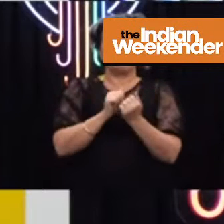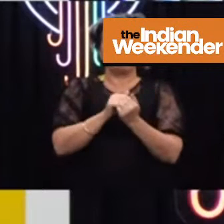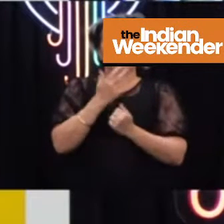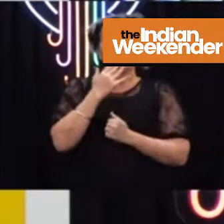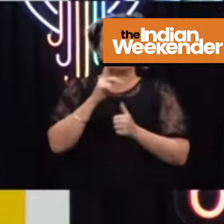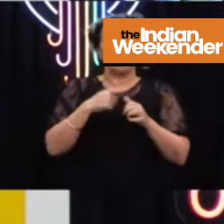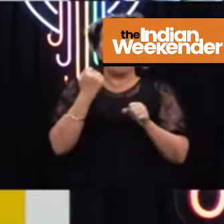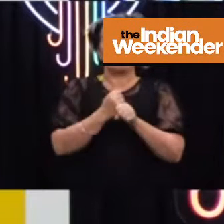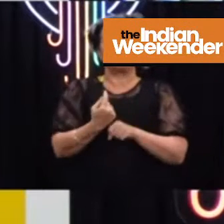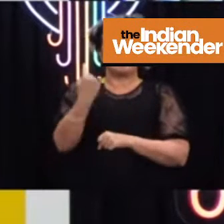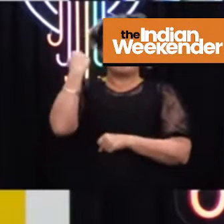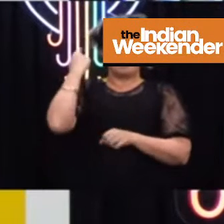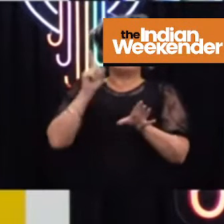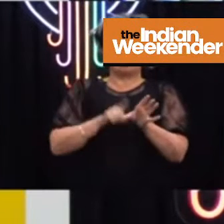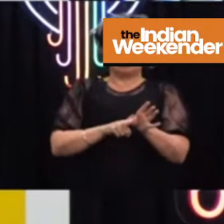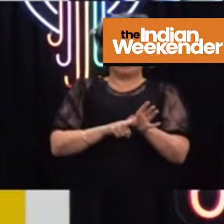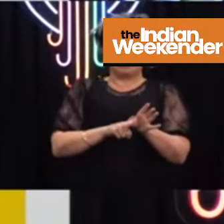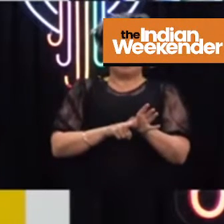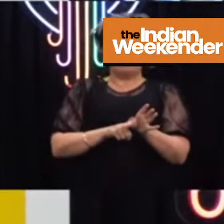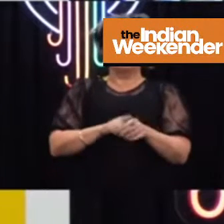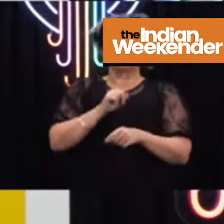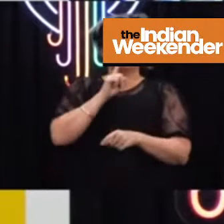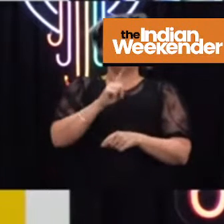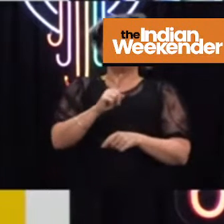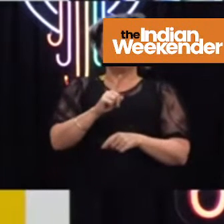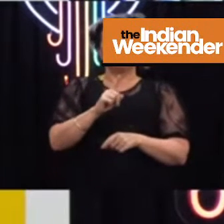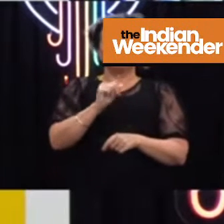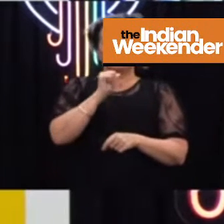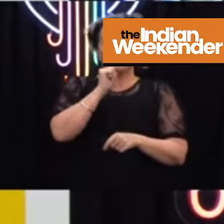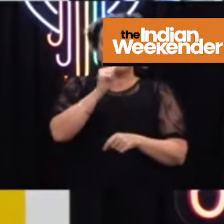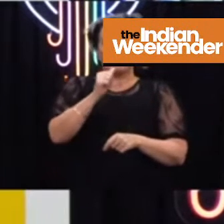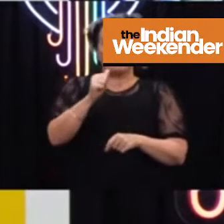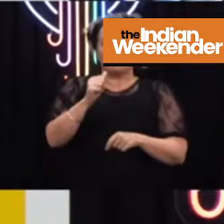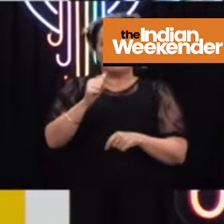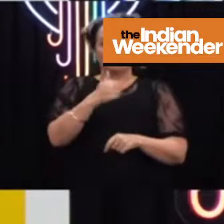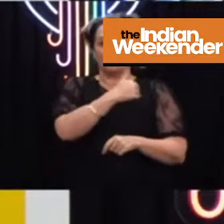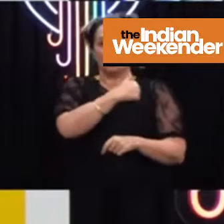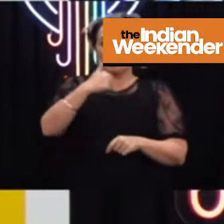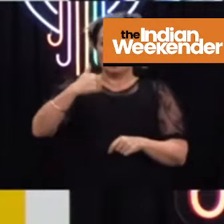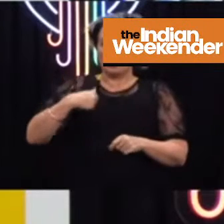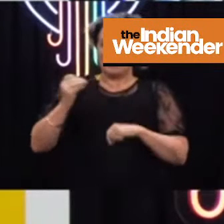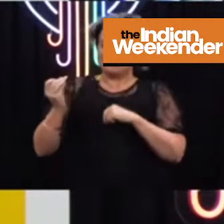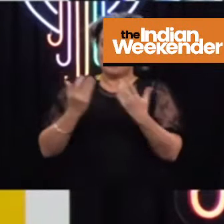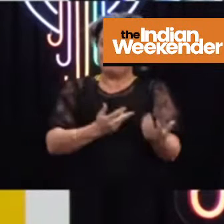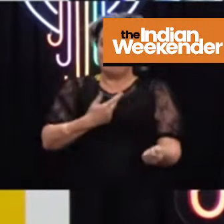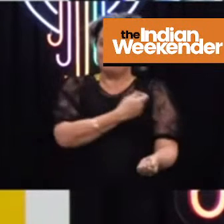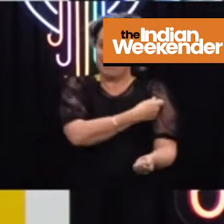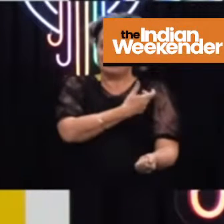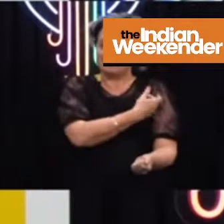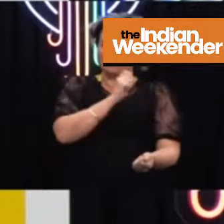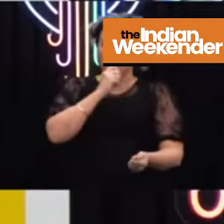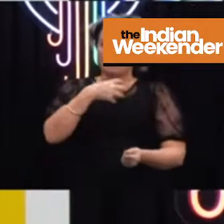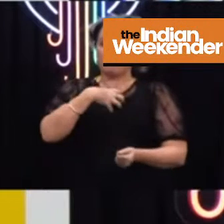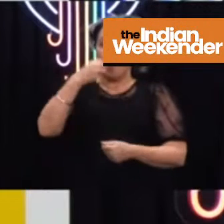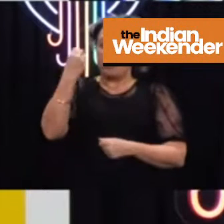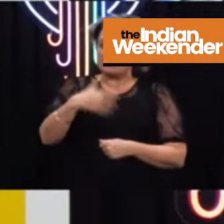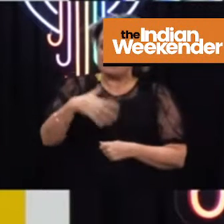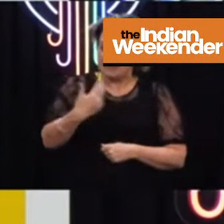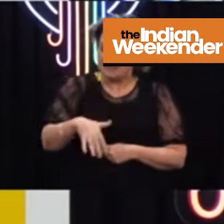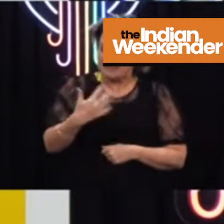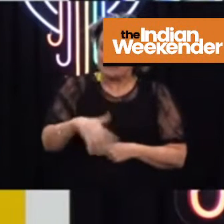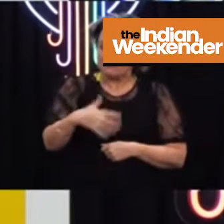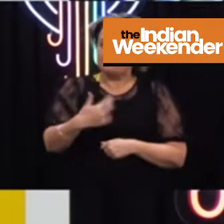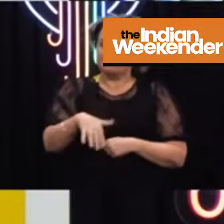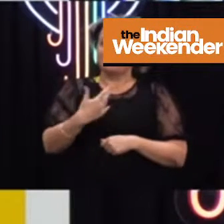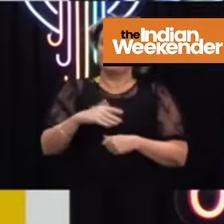to you, vaccines for early delivery will be more expensive. Example, 75 to 150 per dose compared to later delivery, perhaps less